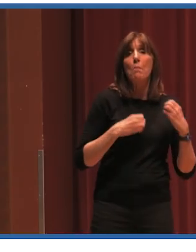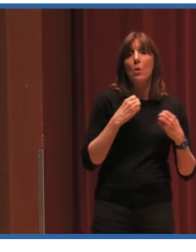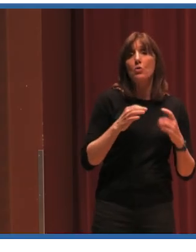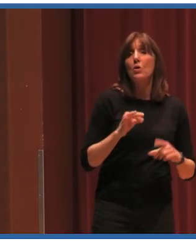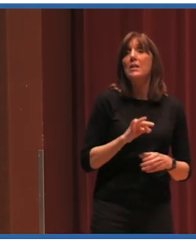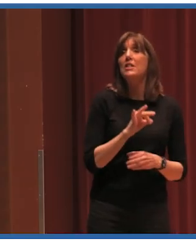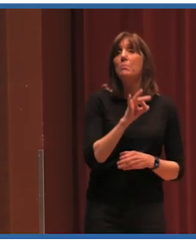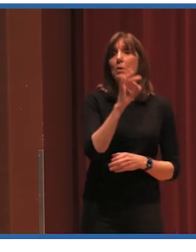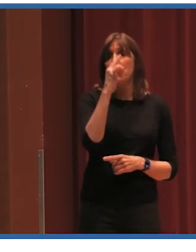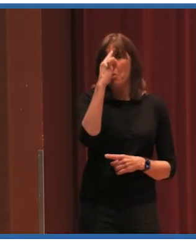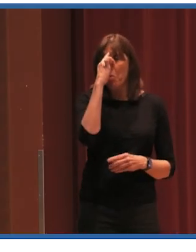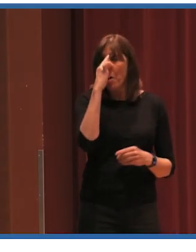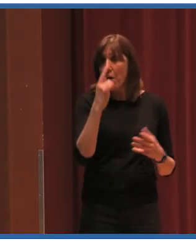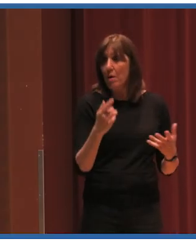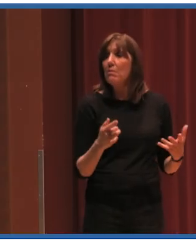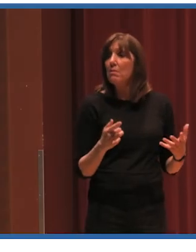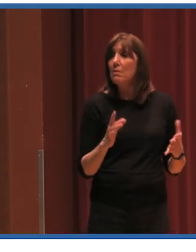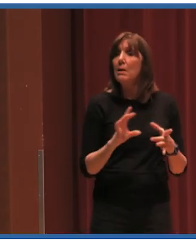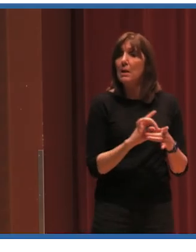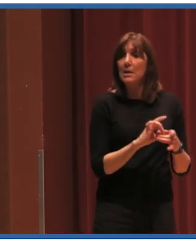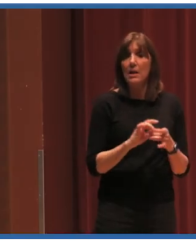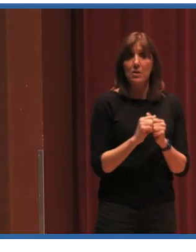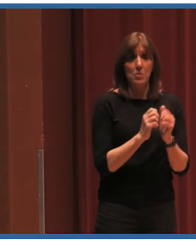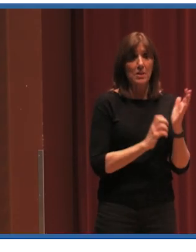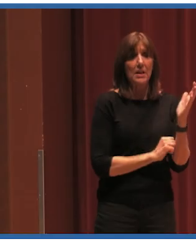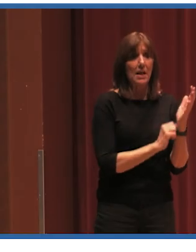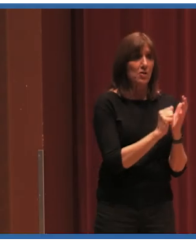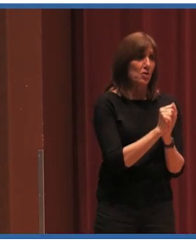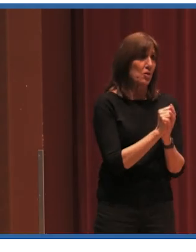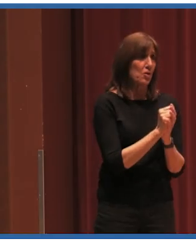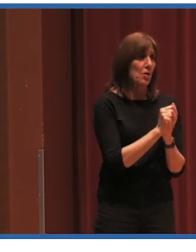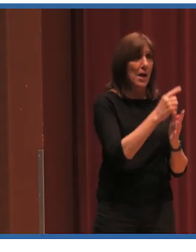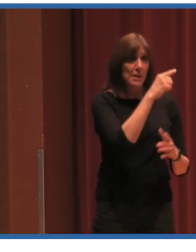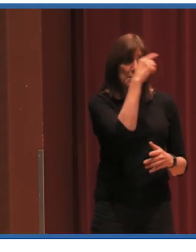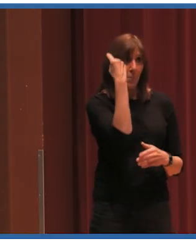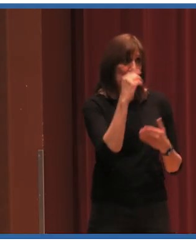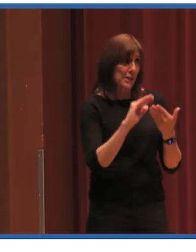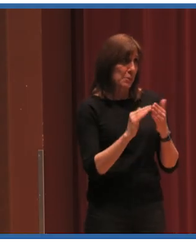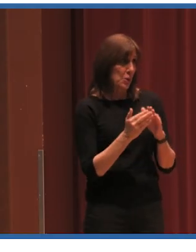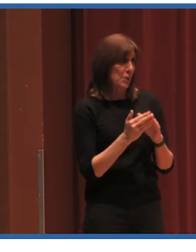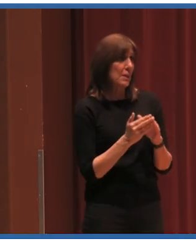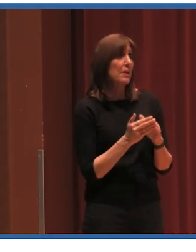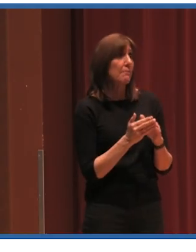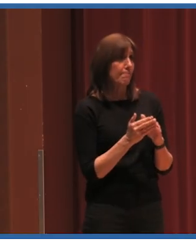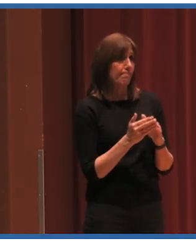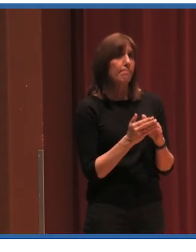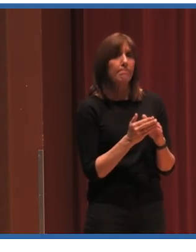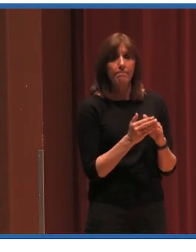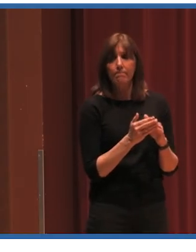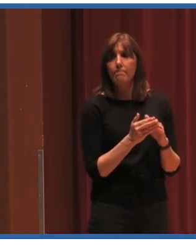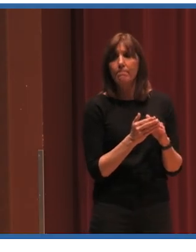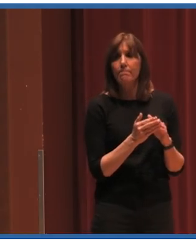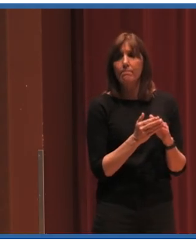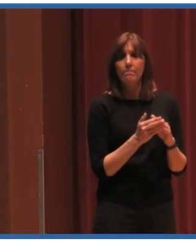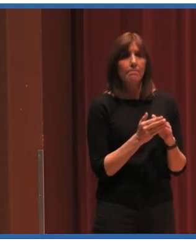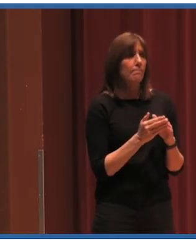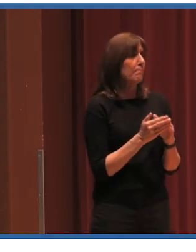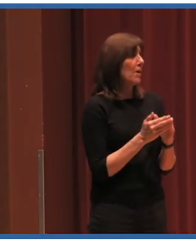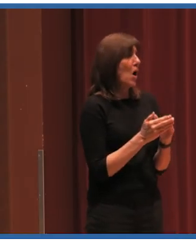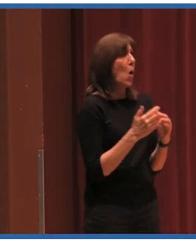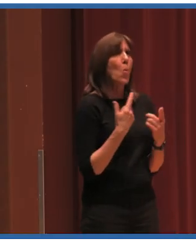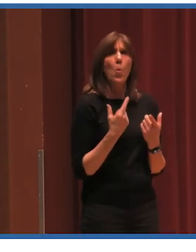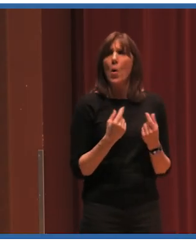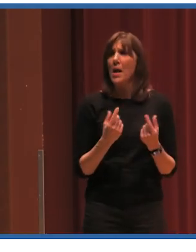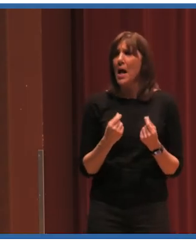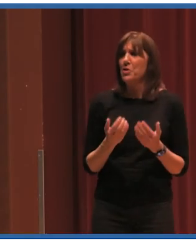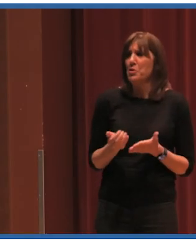spiritual thought associated with cancer in the Black community. What did I do to deserve